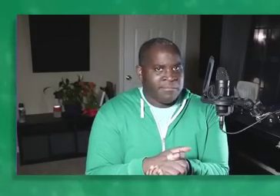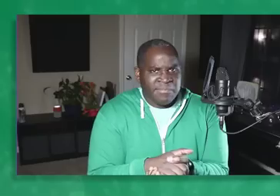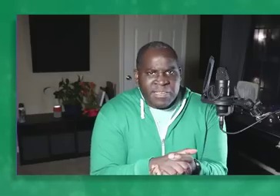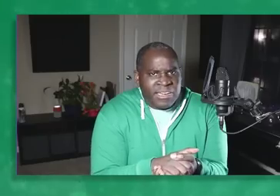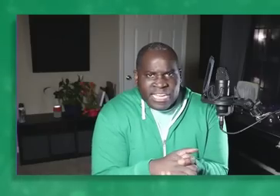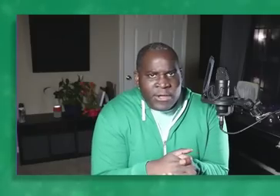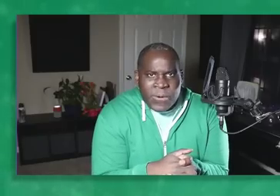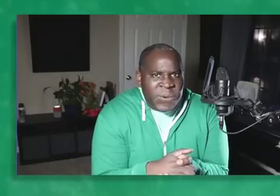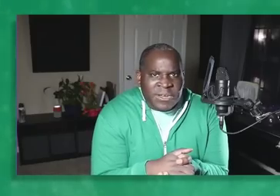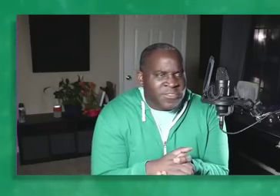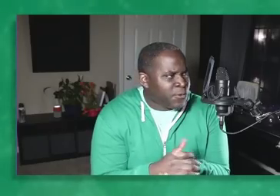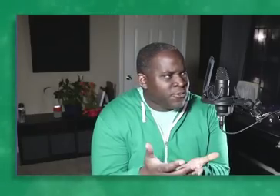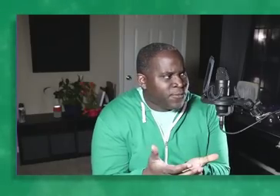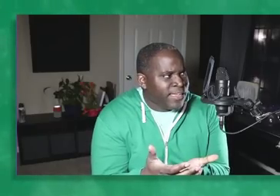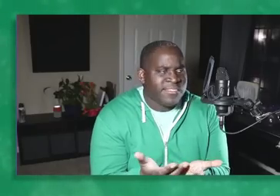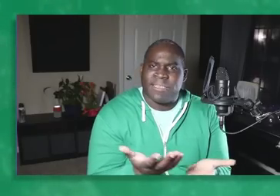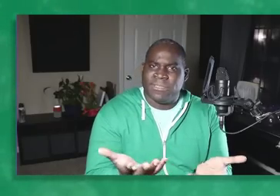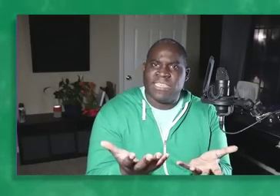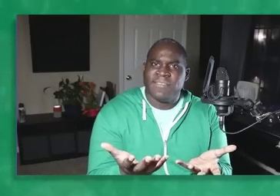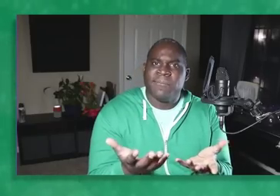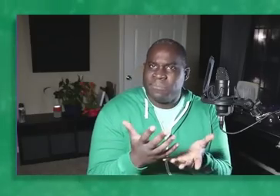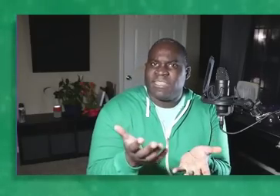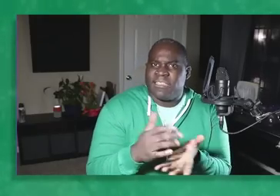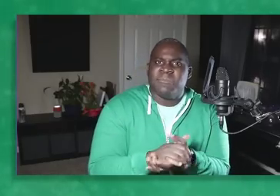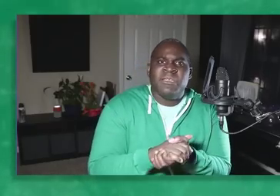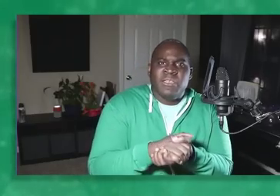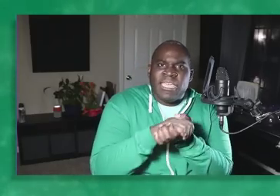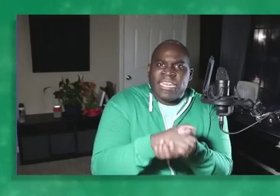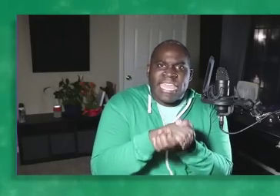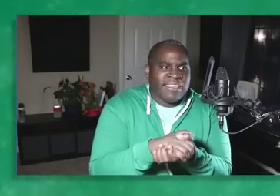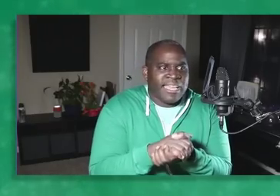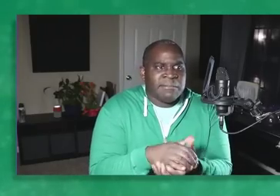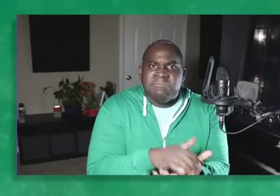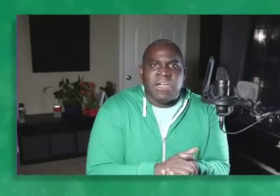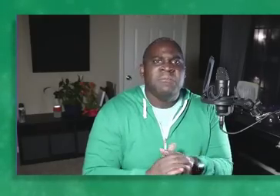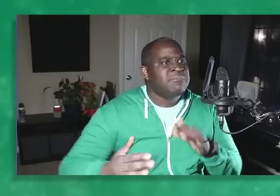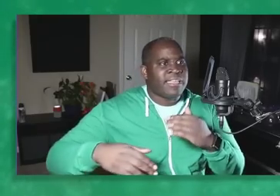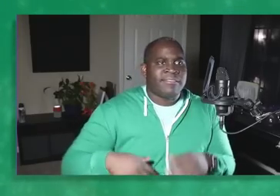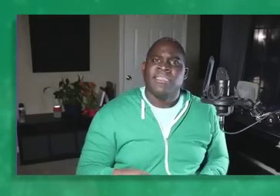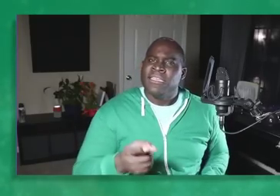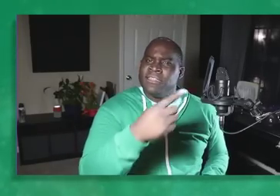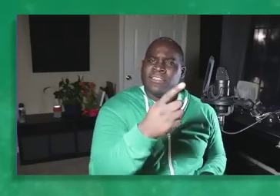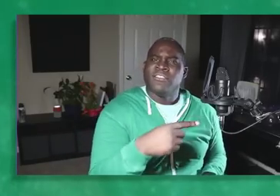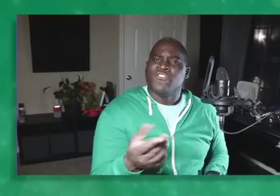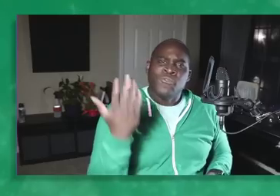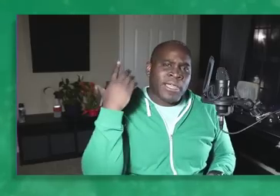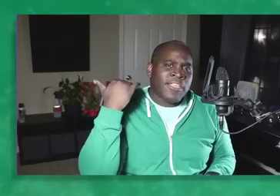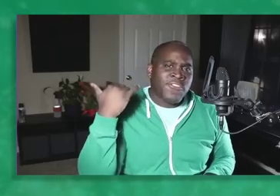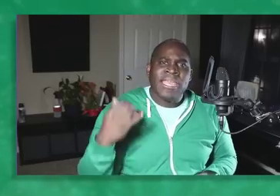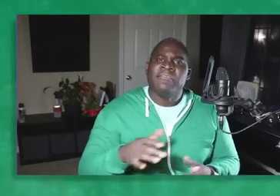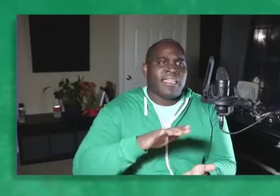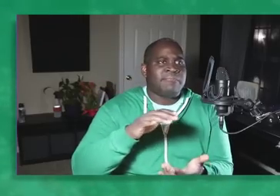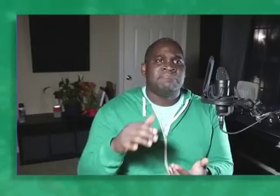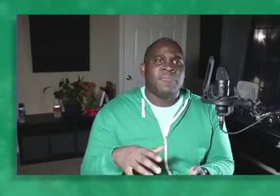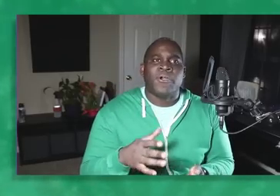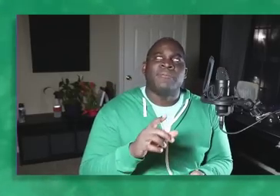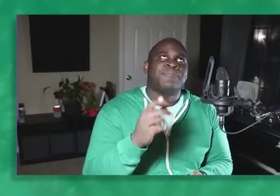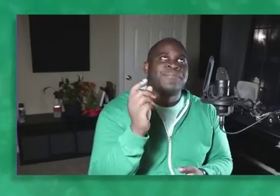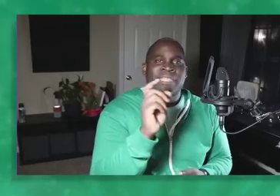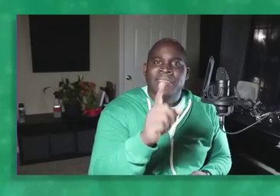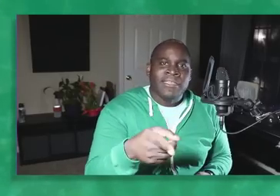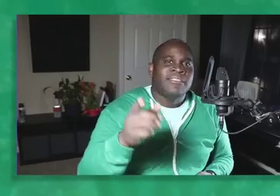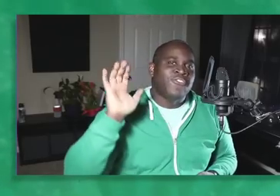with a no and a scrunched face, like believing, like indicating, like no. It's like, "Did you run yesterday?" It's like,